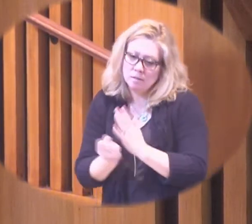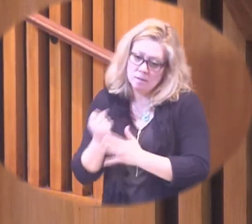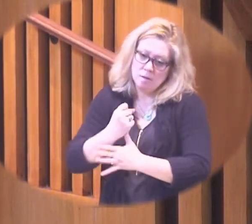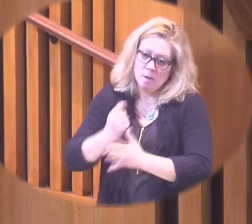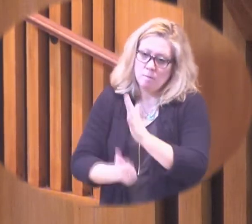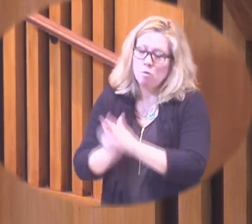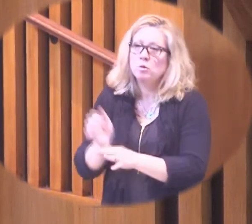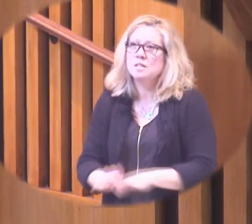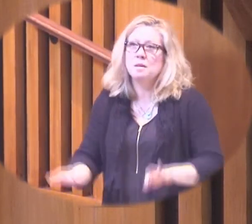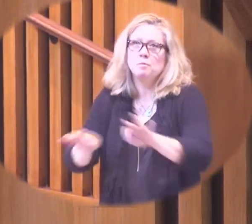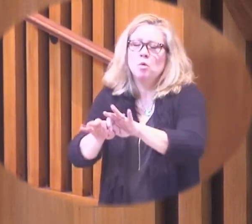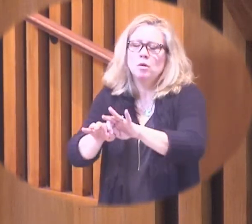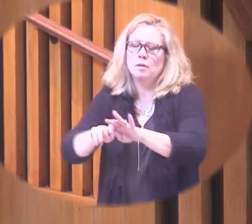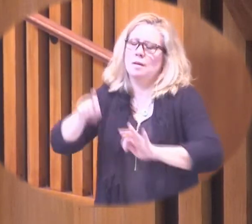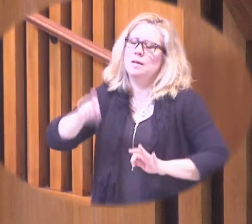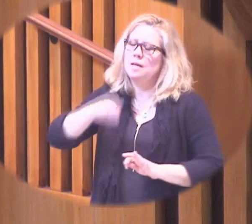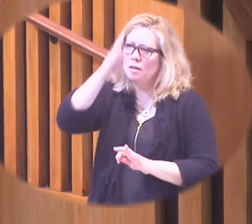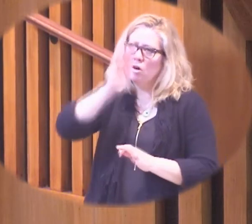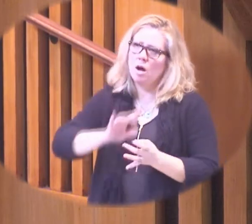his love?